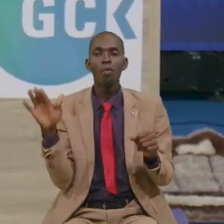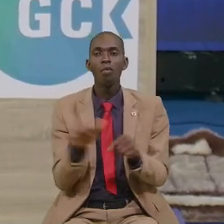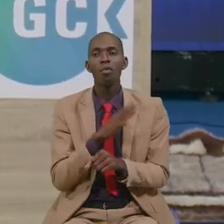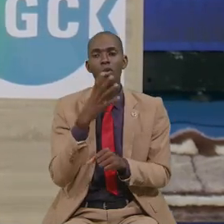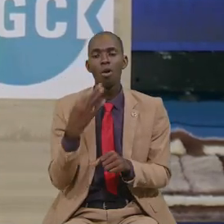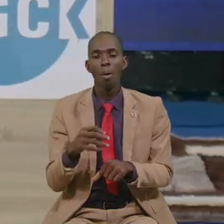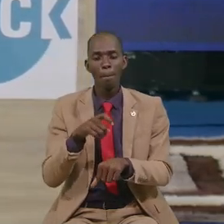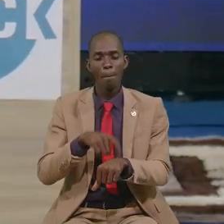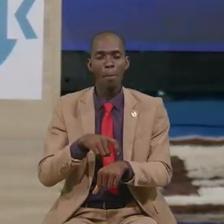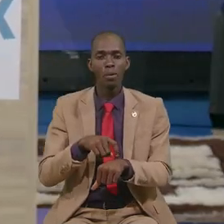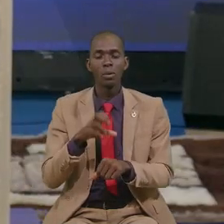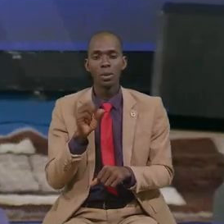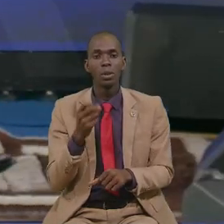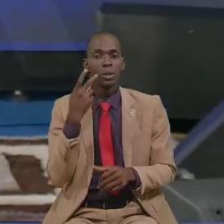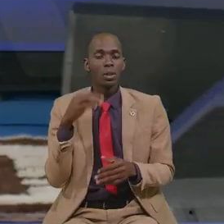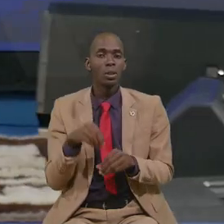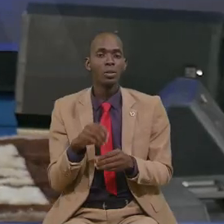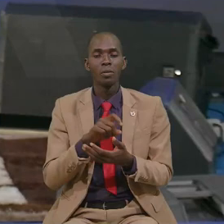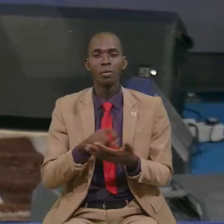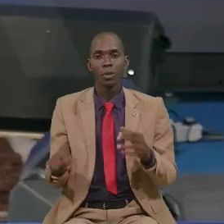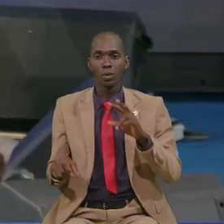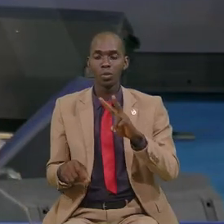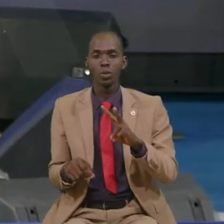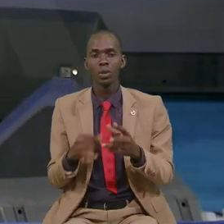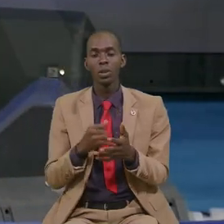in verse 2, he tells